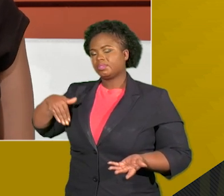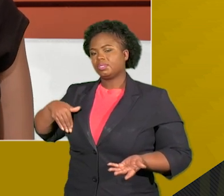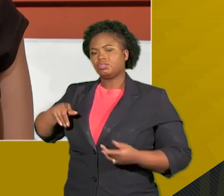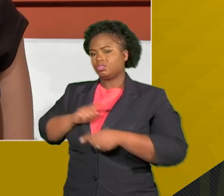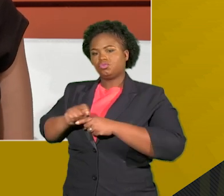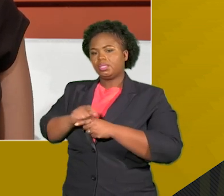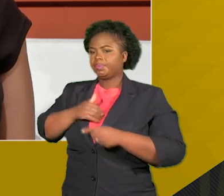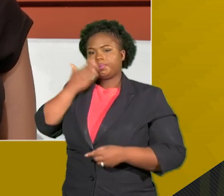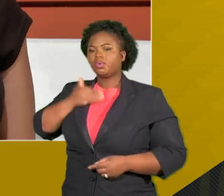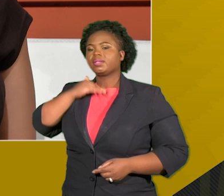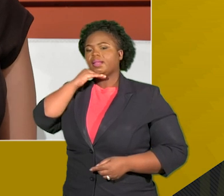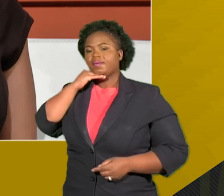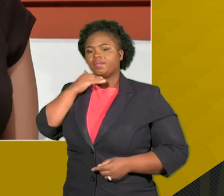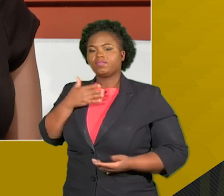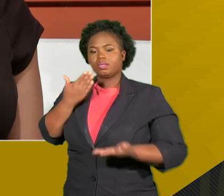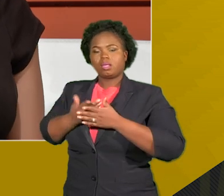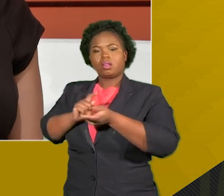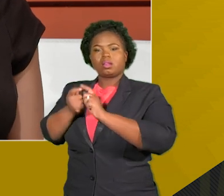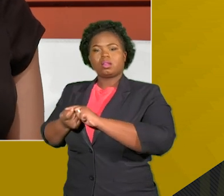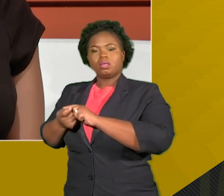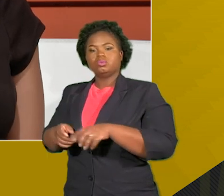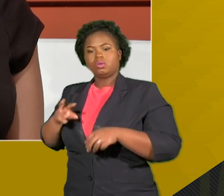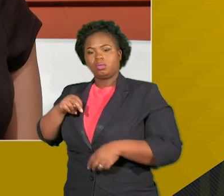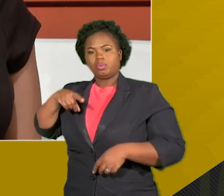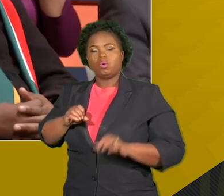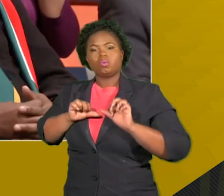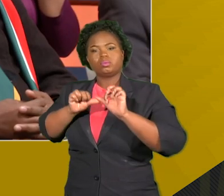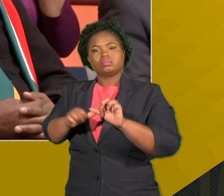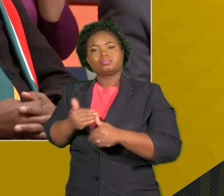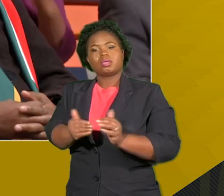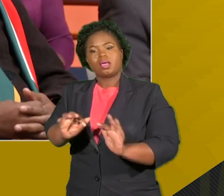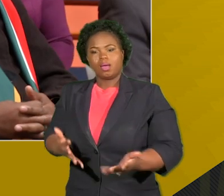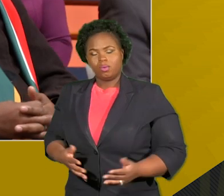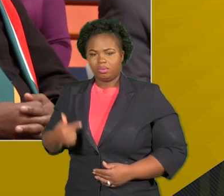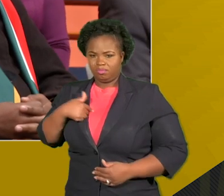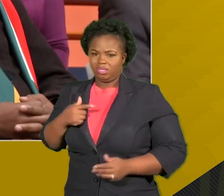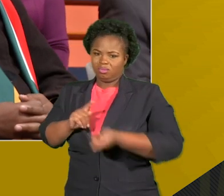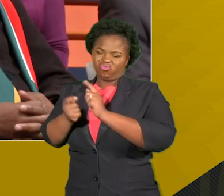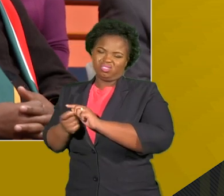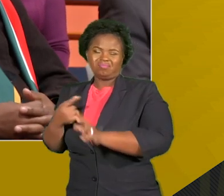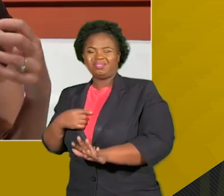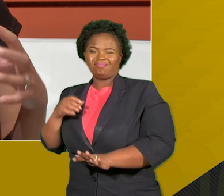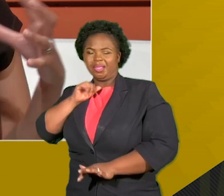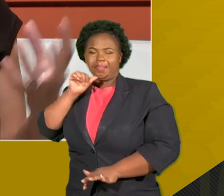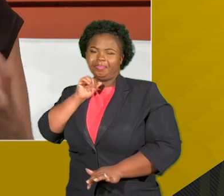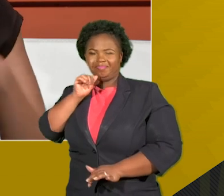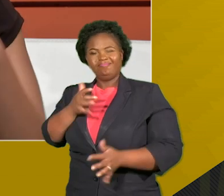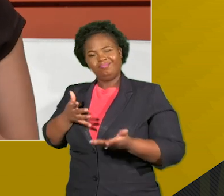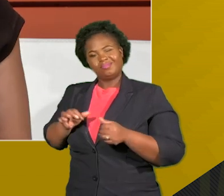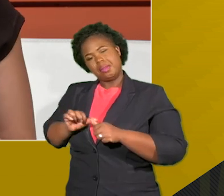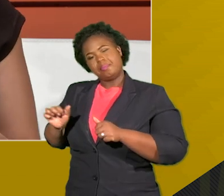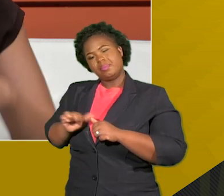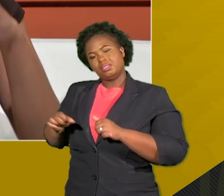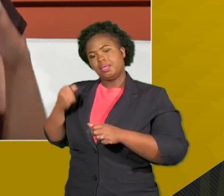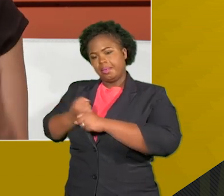training to know how to make a non-profit organization to be sustainable. Yes. And that is why then I am reverting to saying, let me have a company that